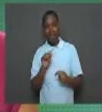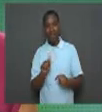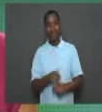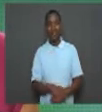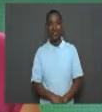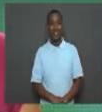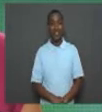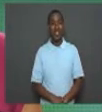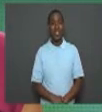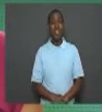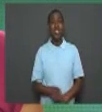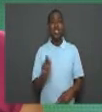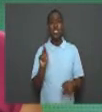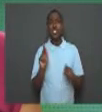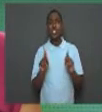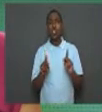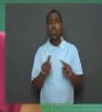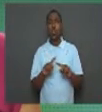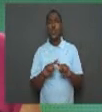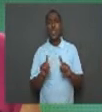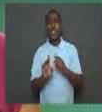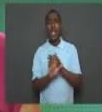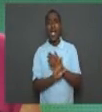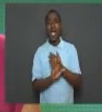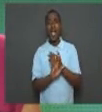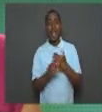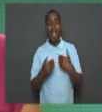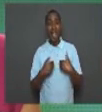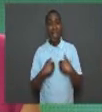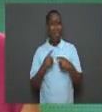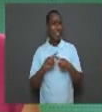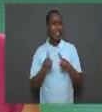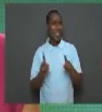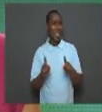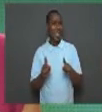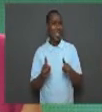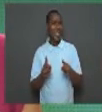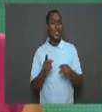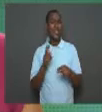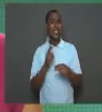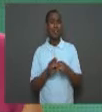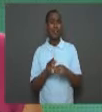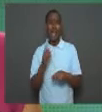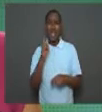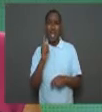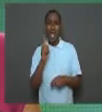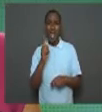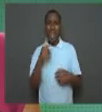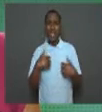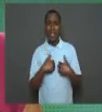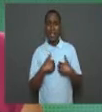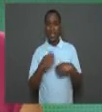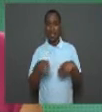People in different countries would have many different names for the same animal,